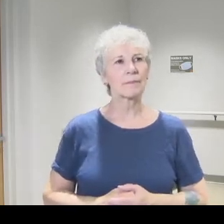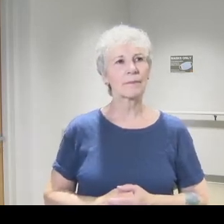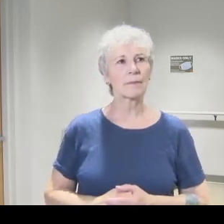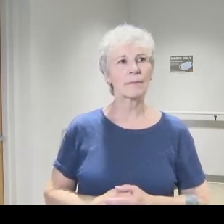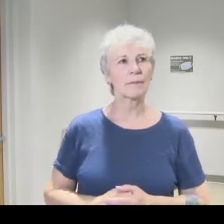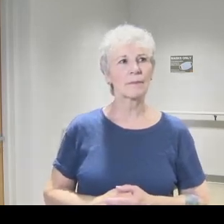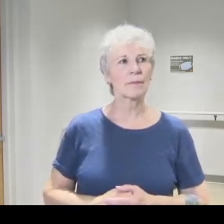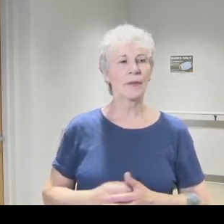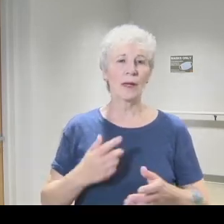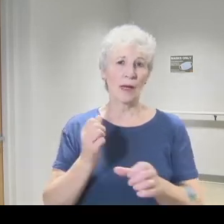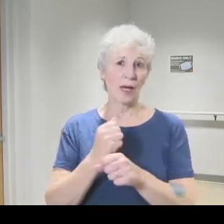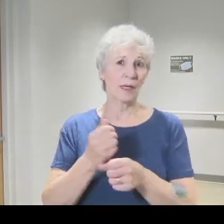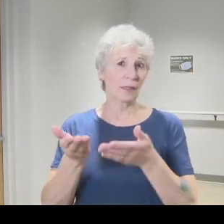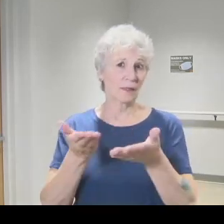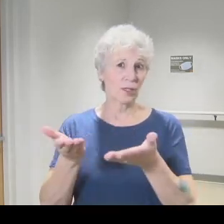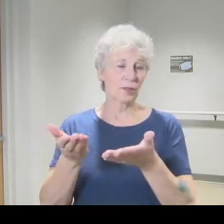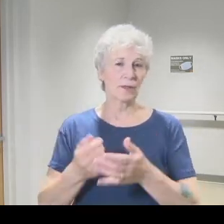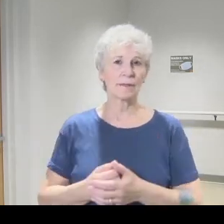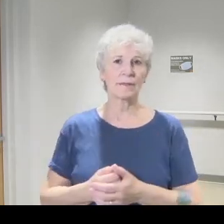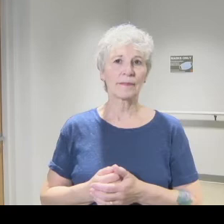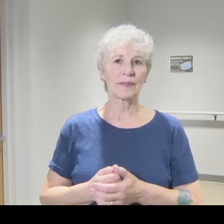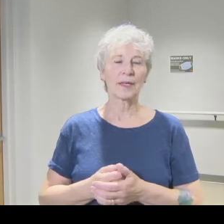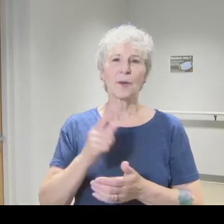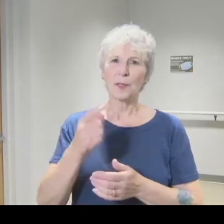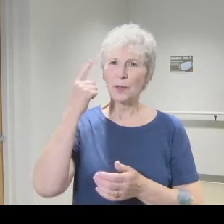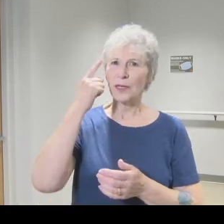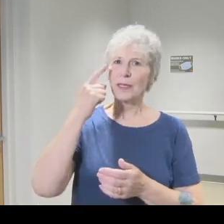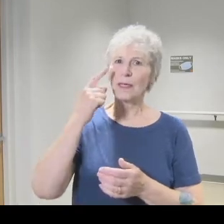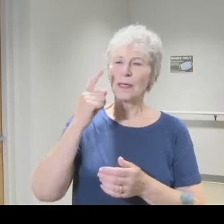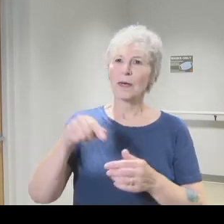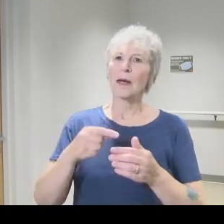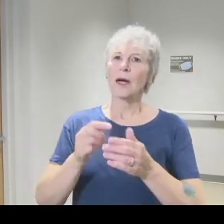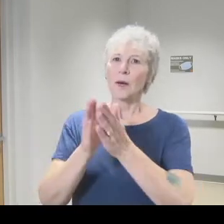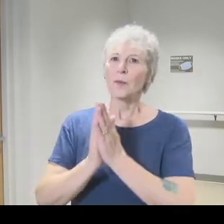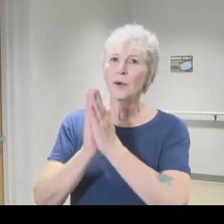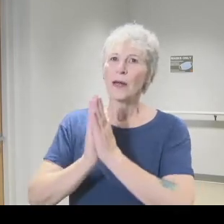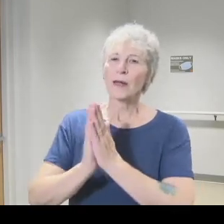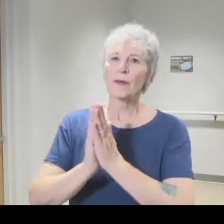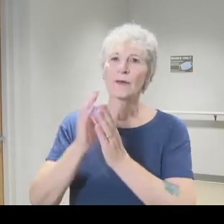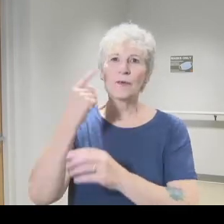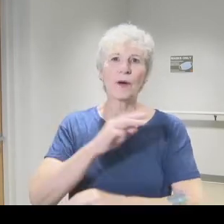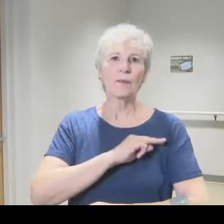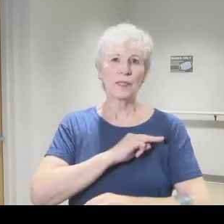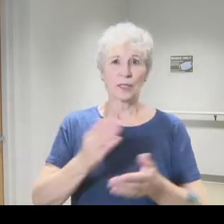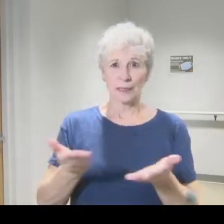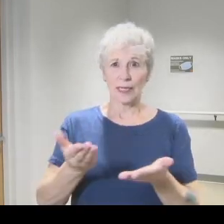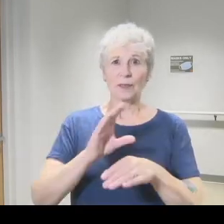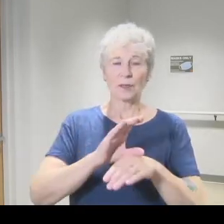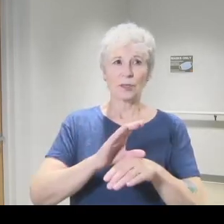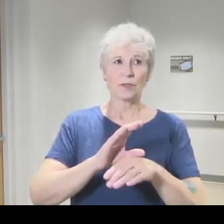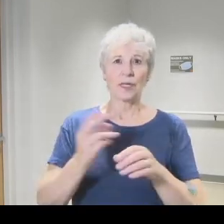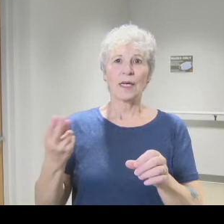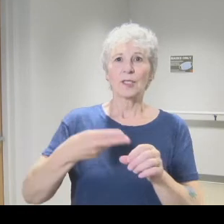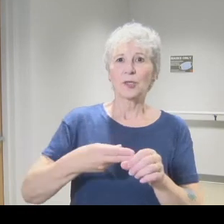May I make a suggestion? Would you consider praying for the missionaries from Grace Church? Would you consider